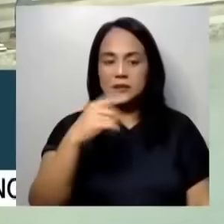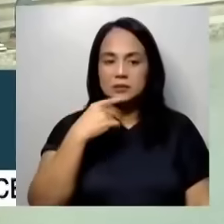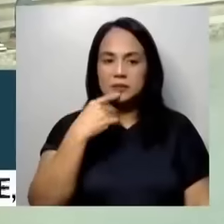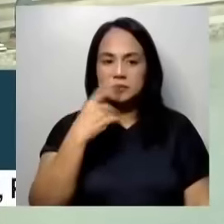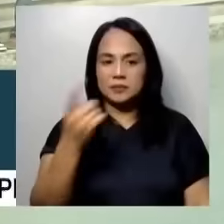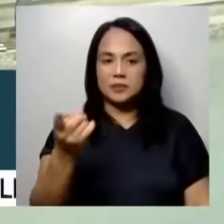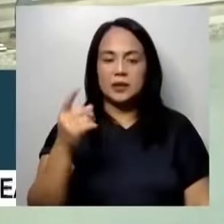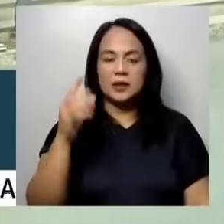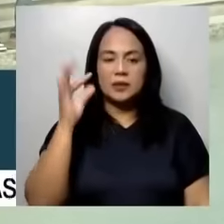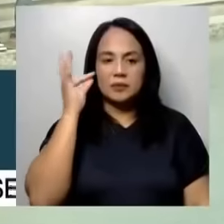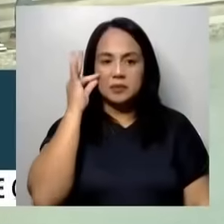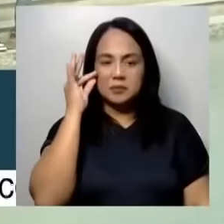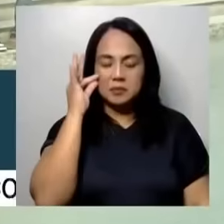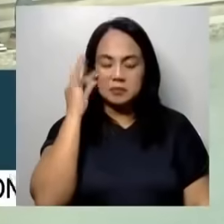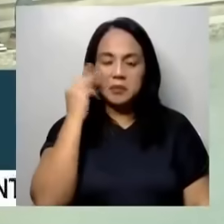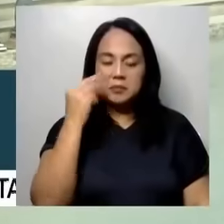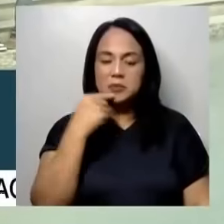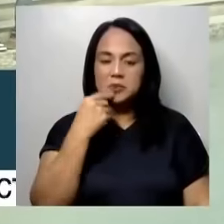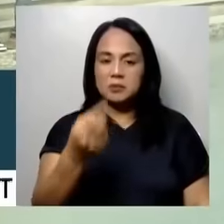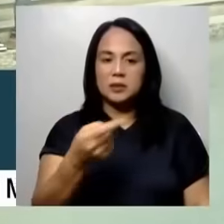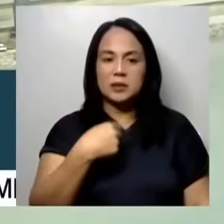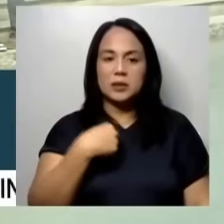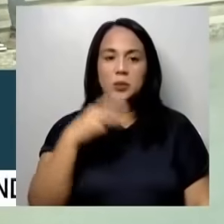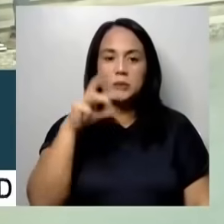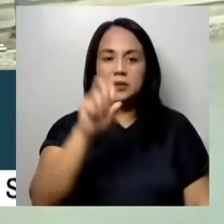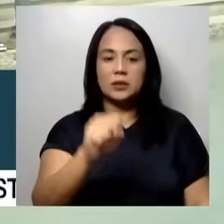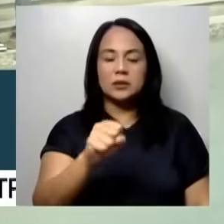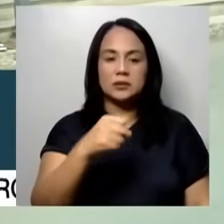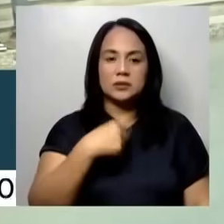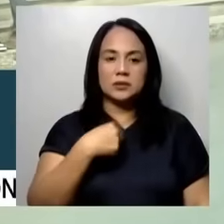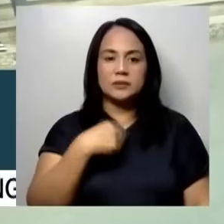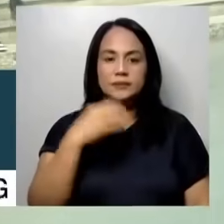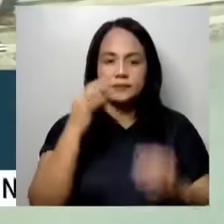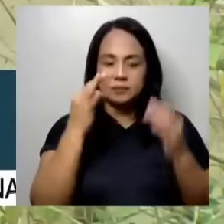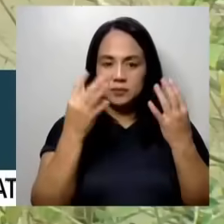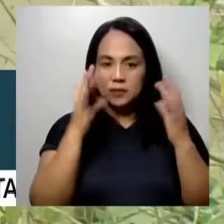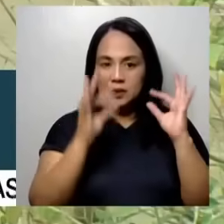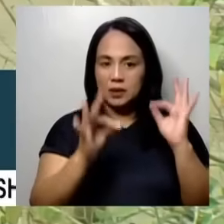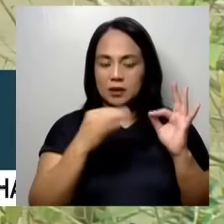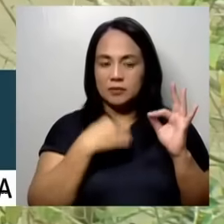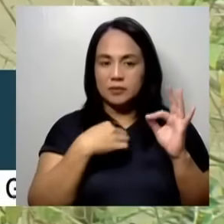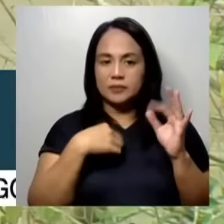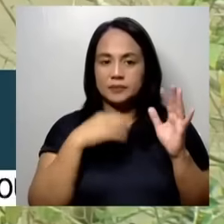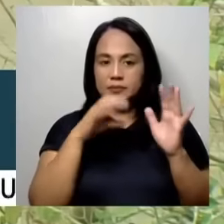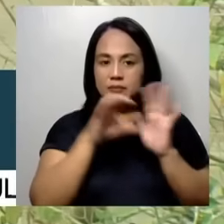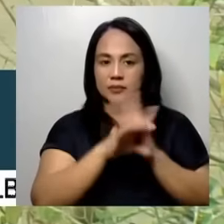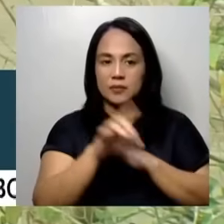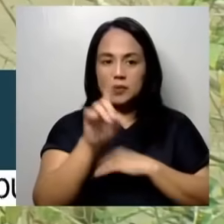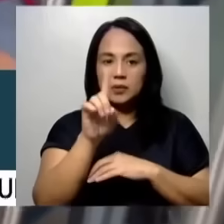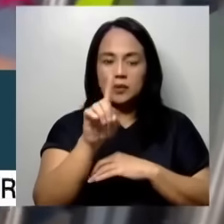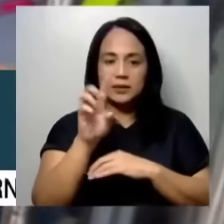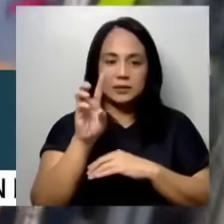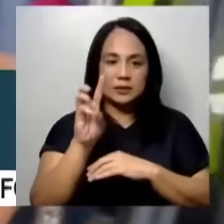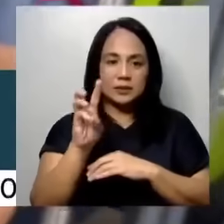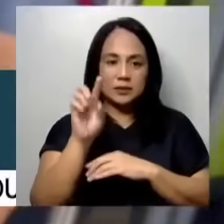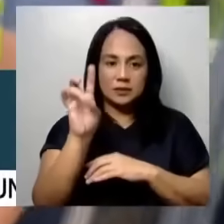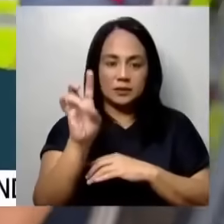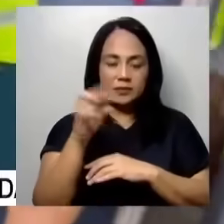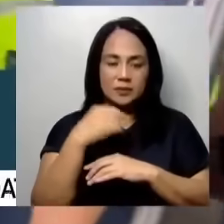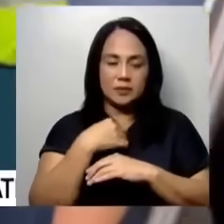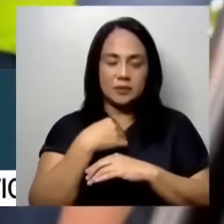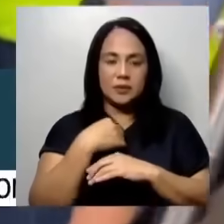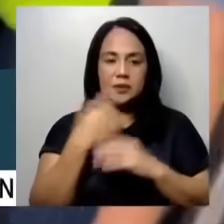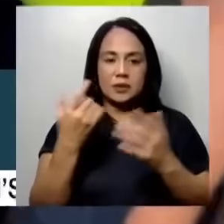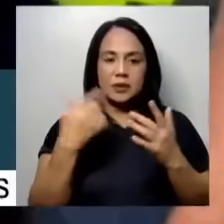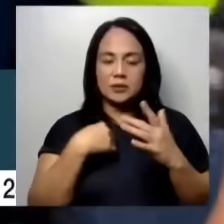Filibon Tacardon. Valeroso is a witness in the drug case against de Lima, which is criminal case number 167. Valeroso's letter of intent